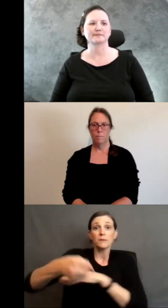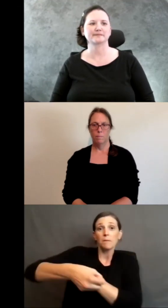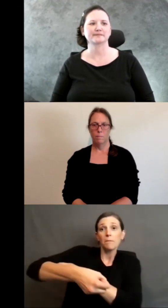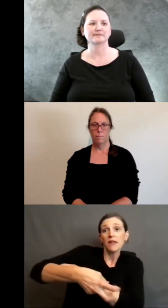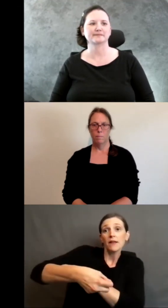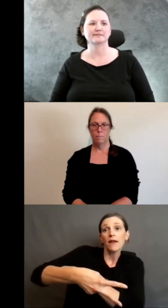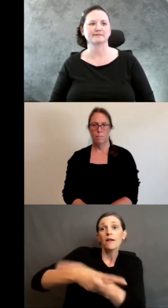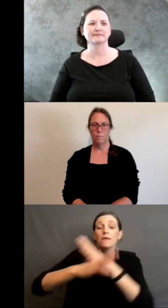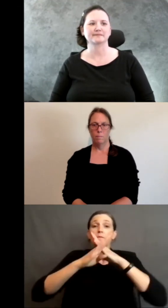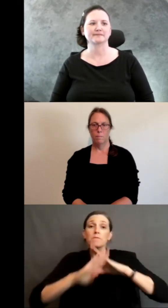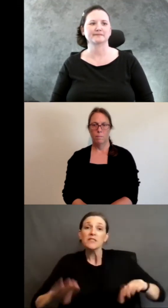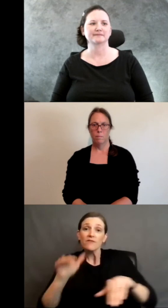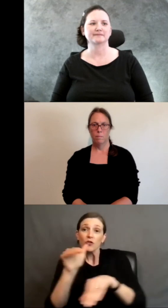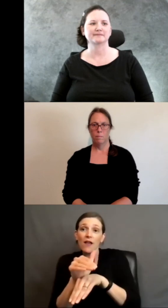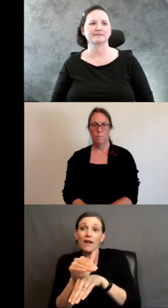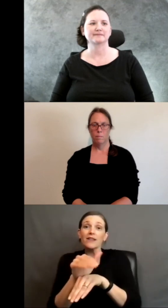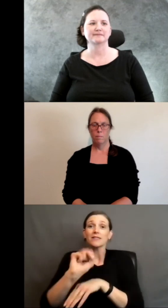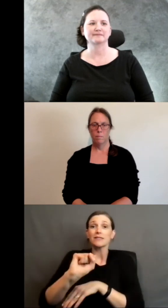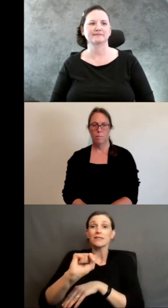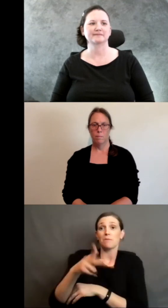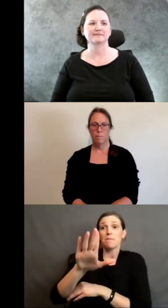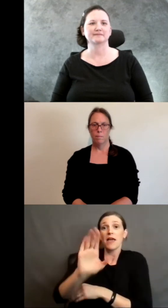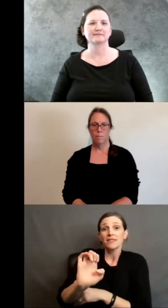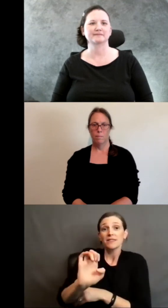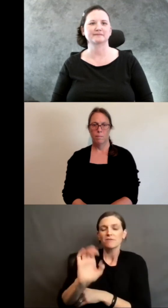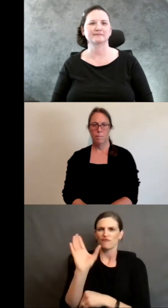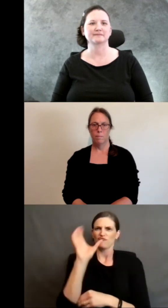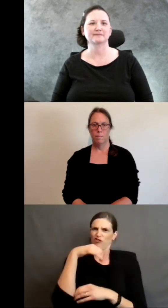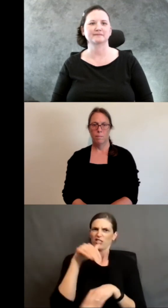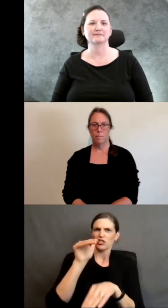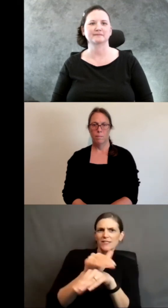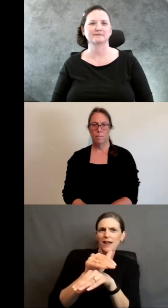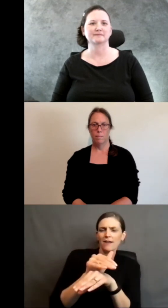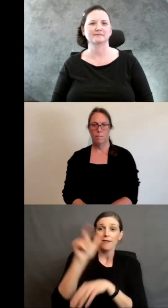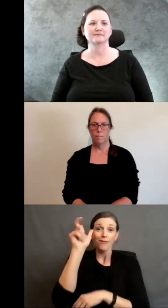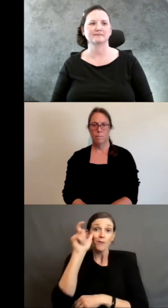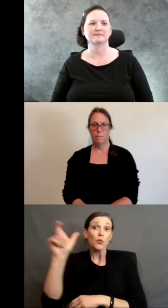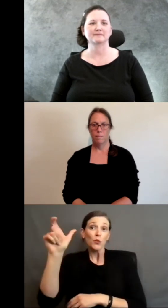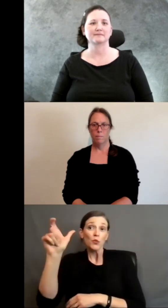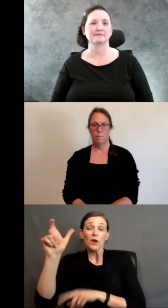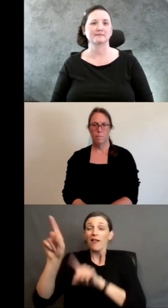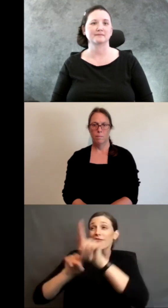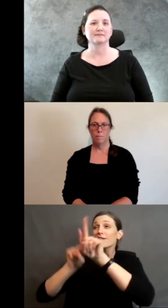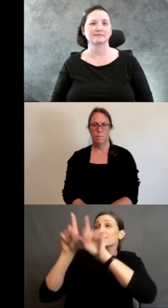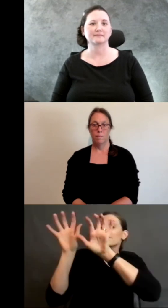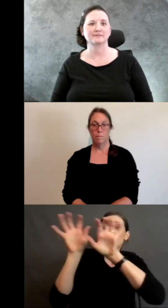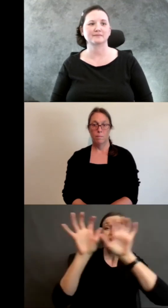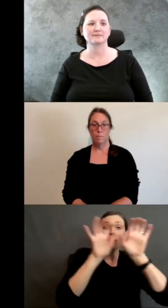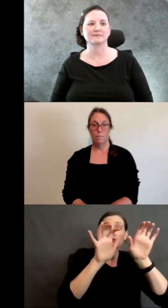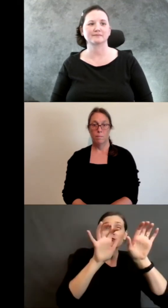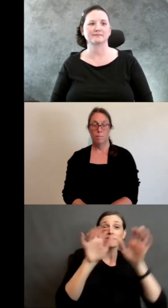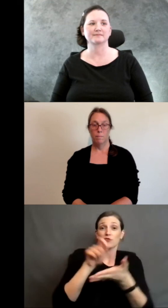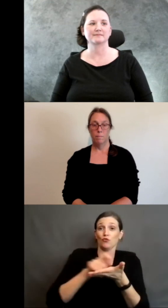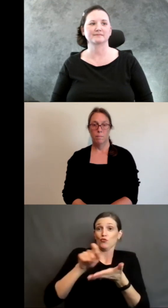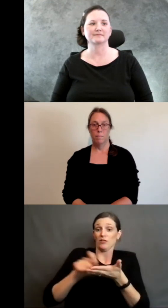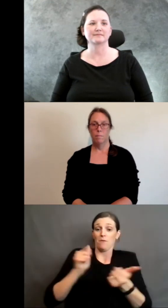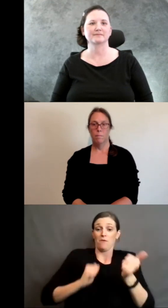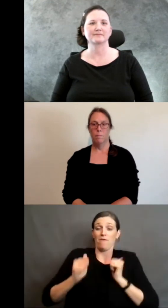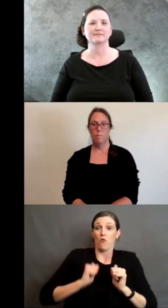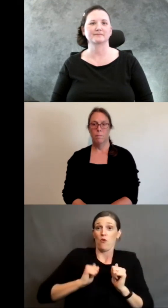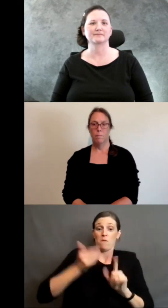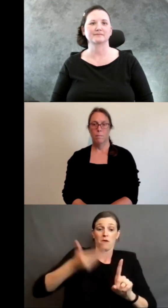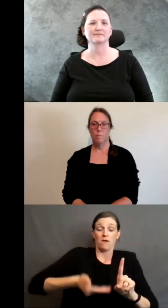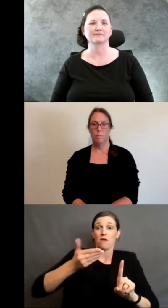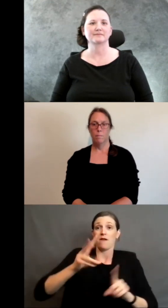Night, Space, Strange Night, The Moon, The Stars. Written and performed by